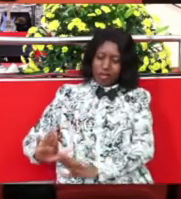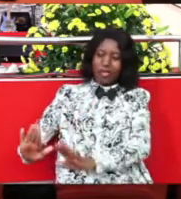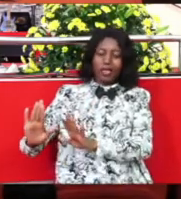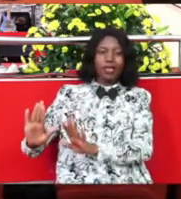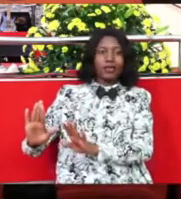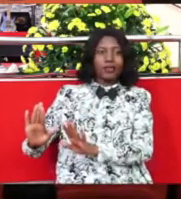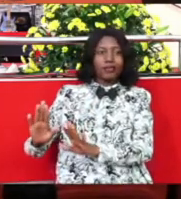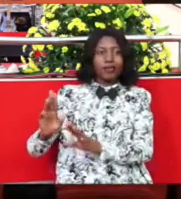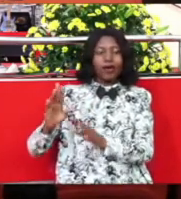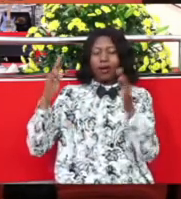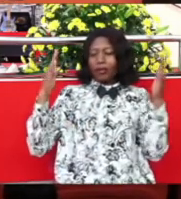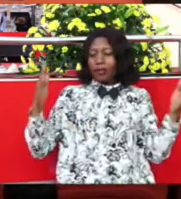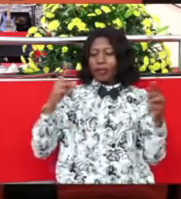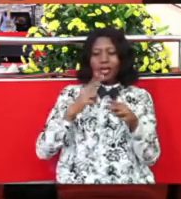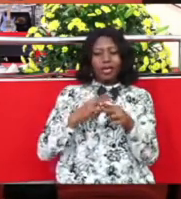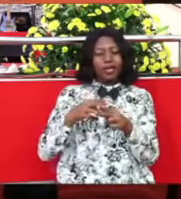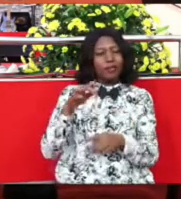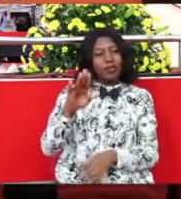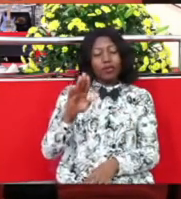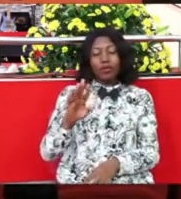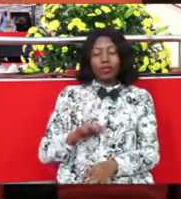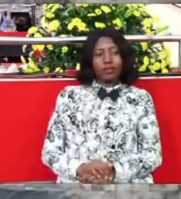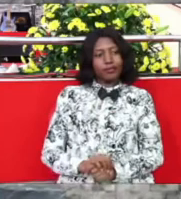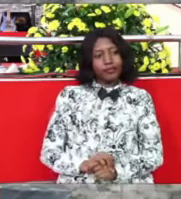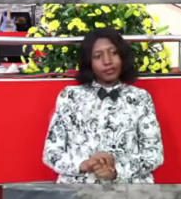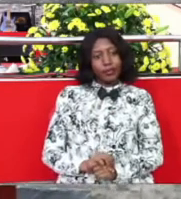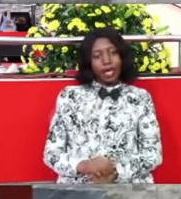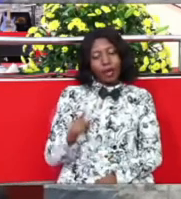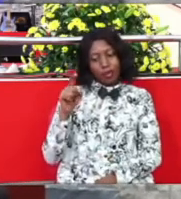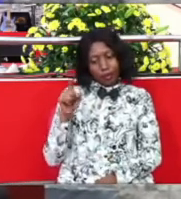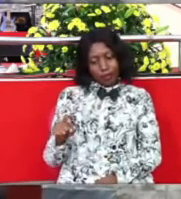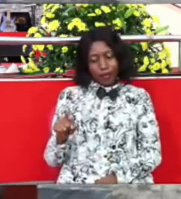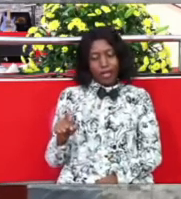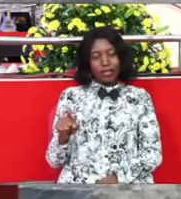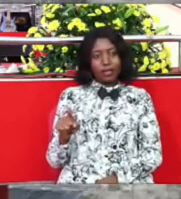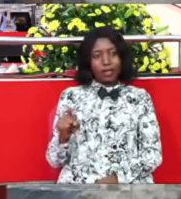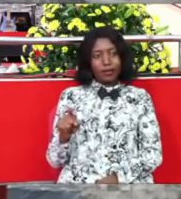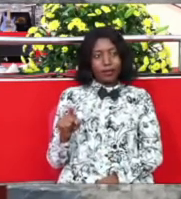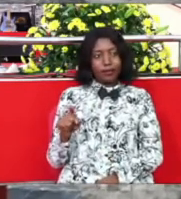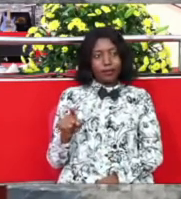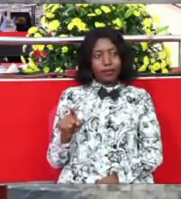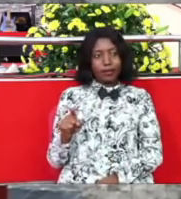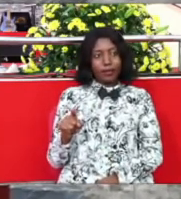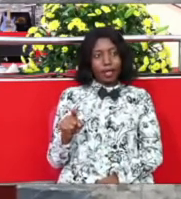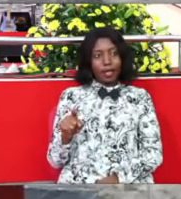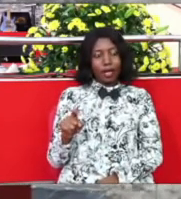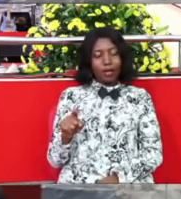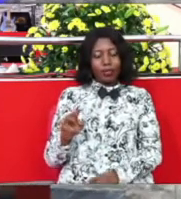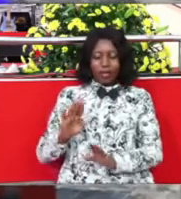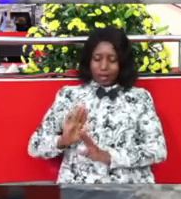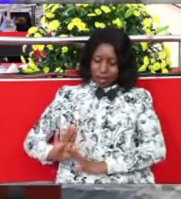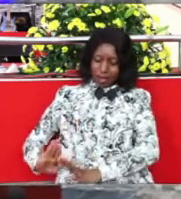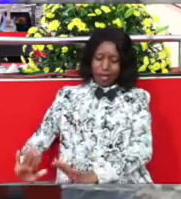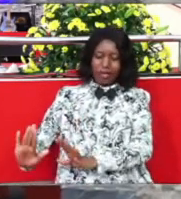kuweka ile title ama majina yetu chini. We must be willing to put our disappointments down. Kushushika